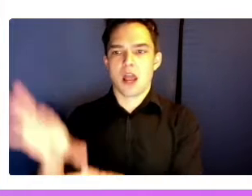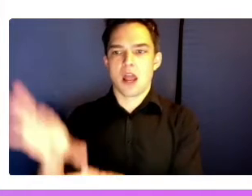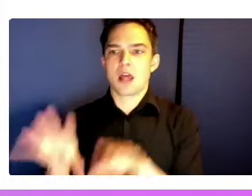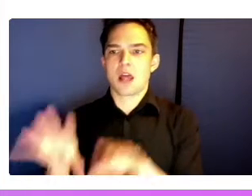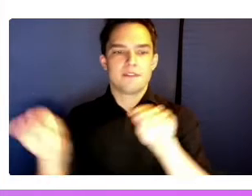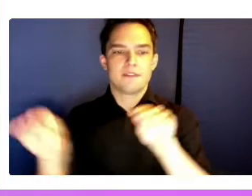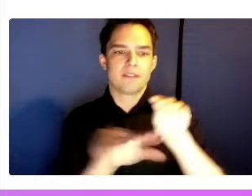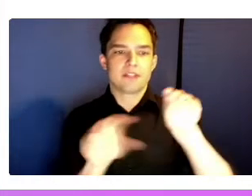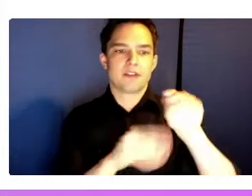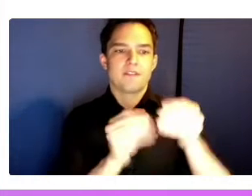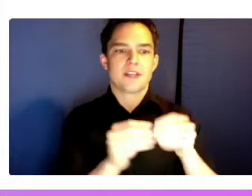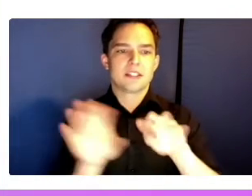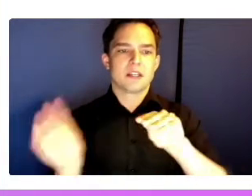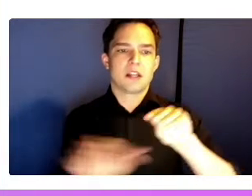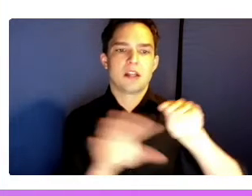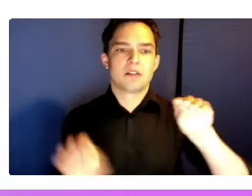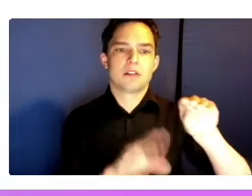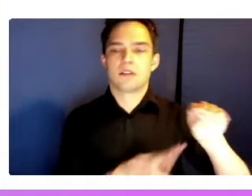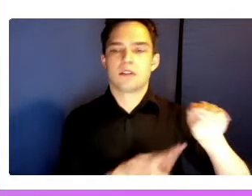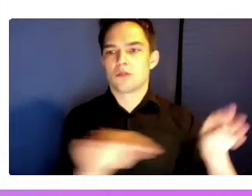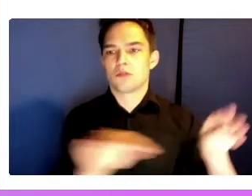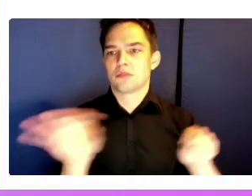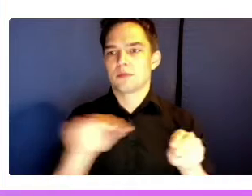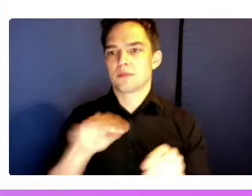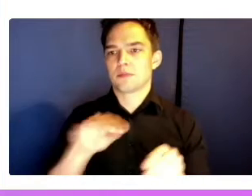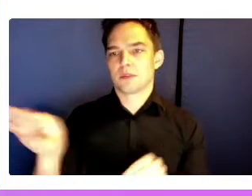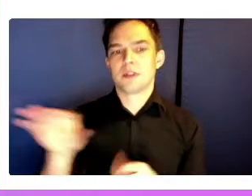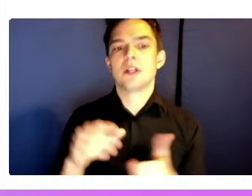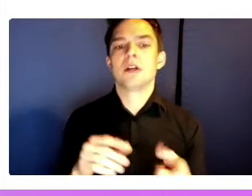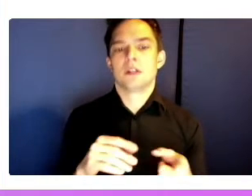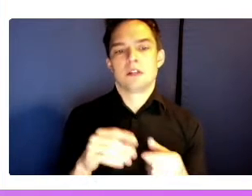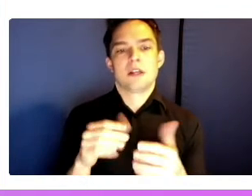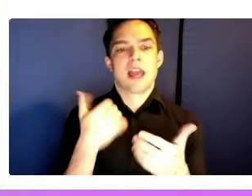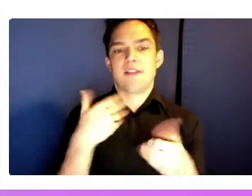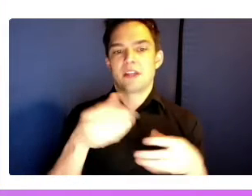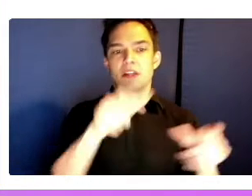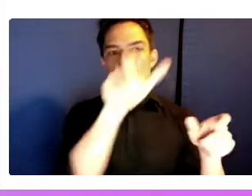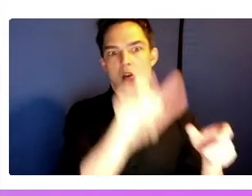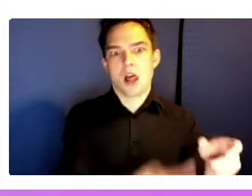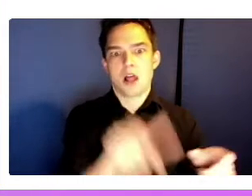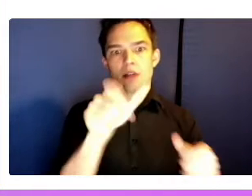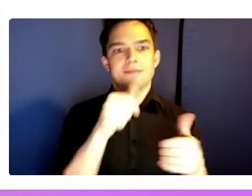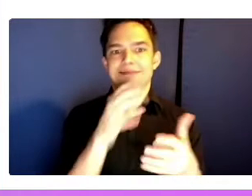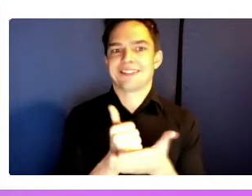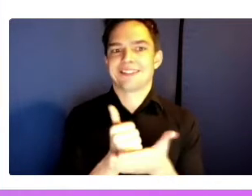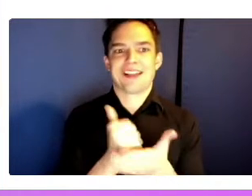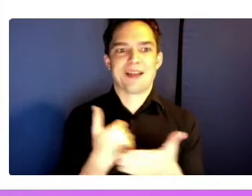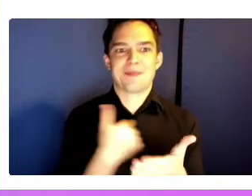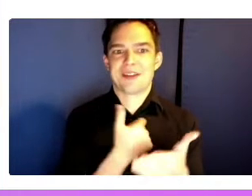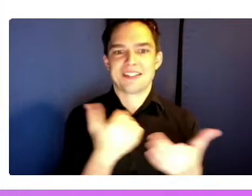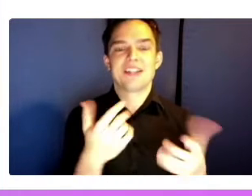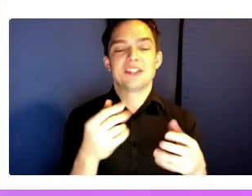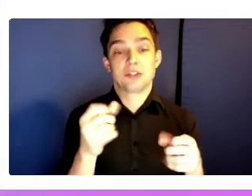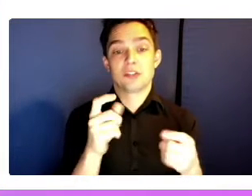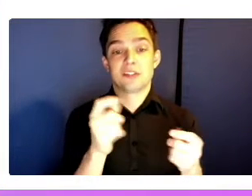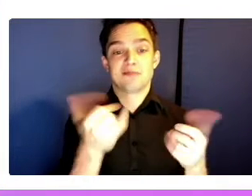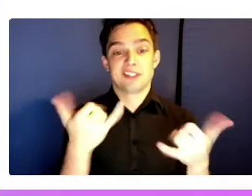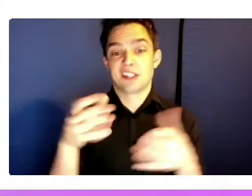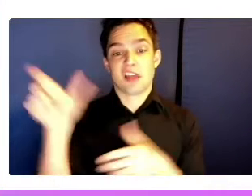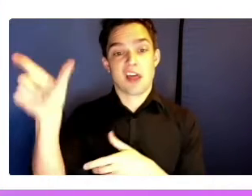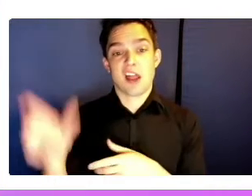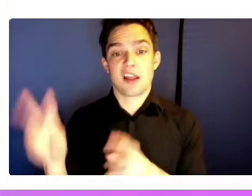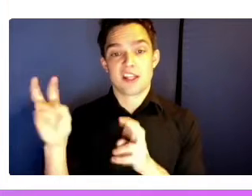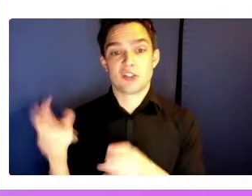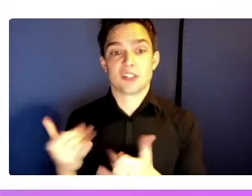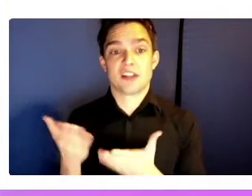300 issues in a to-do column doesn't help us. And you could change the view a bit, but you still get a list of issues.